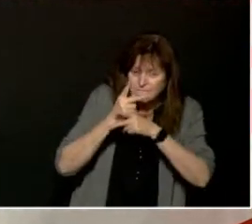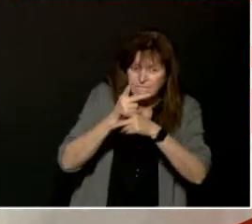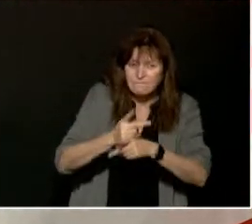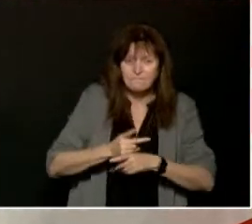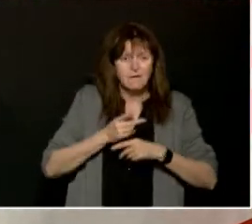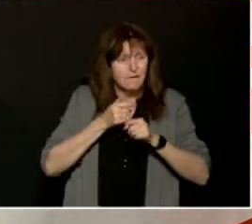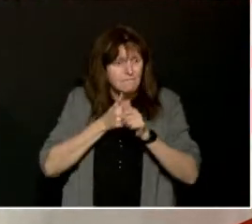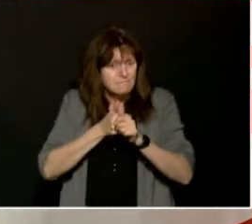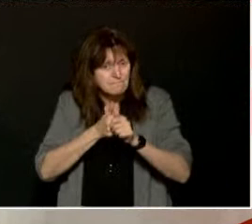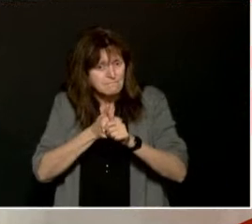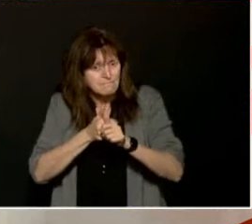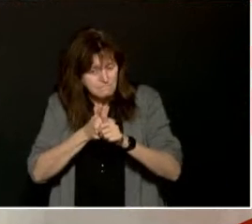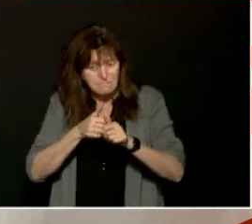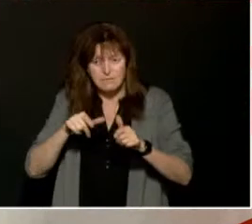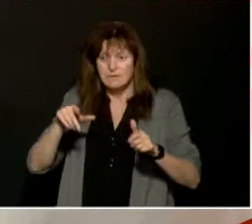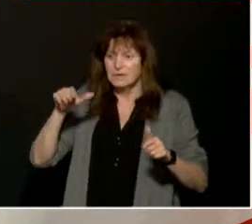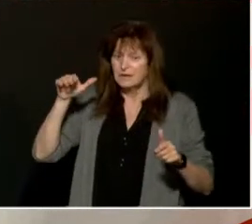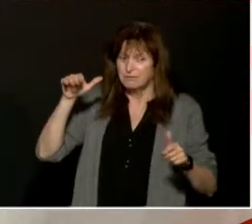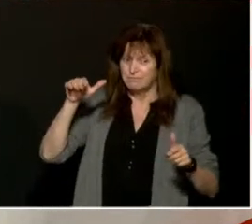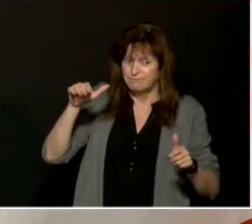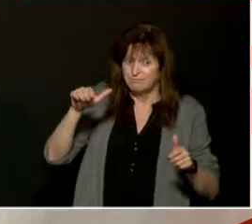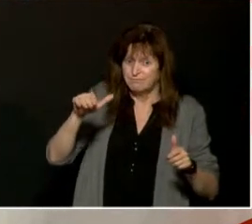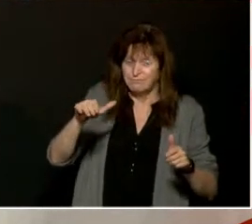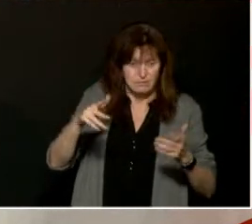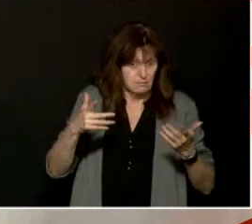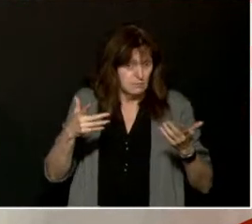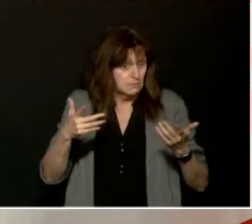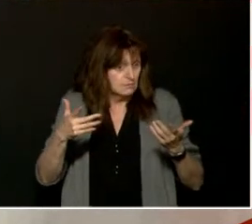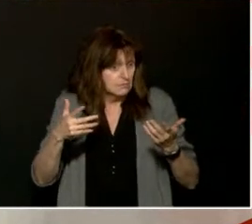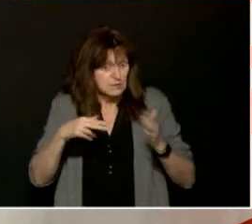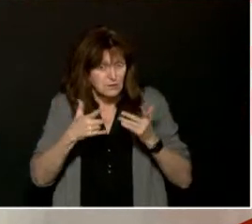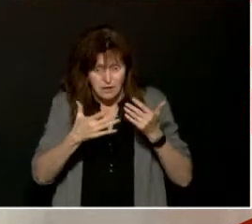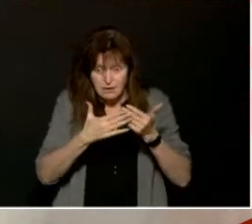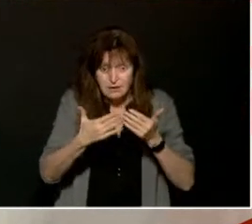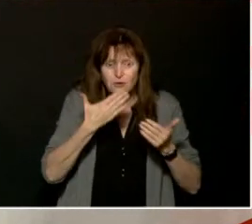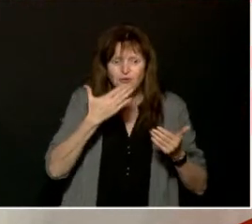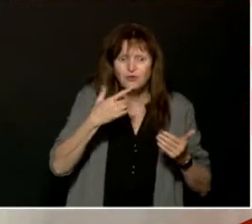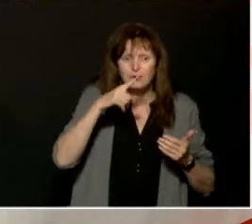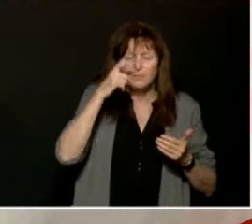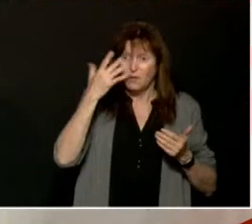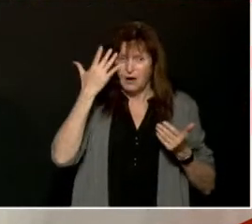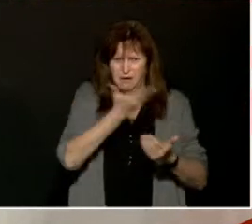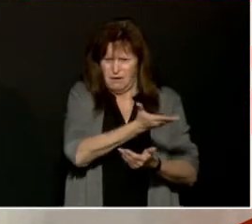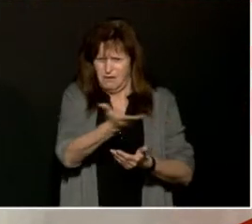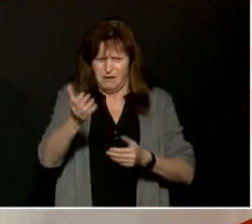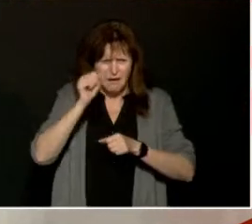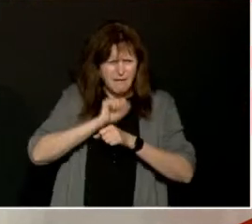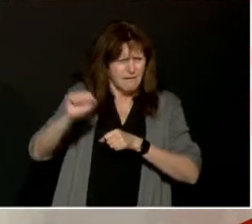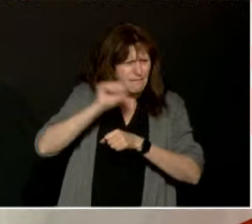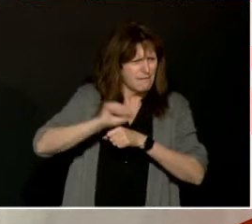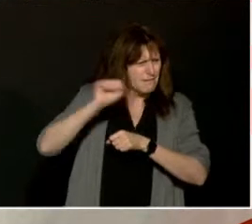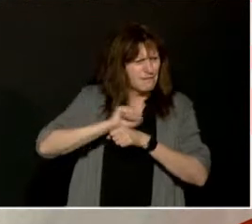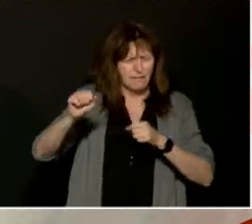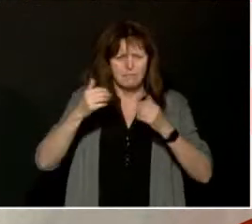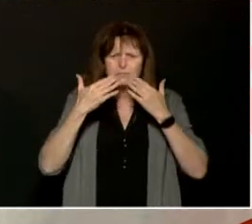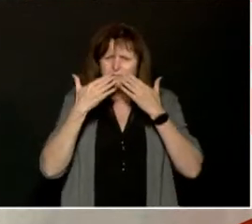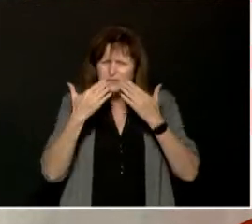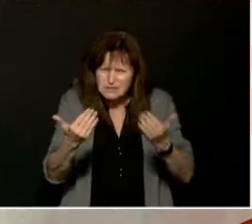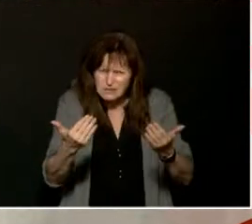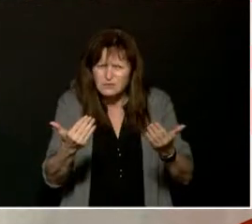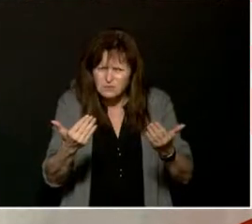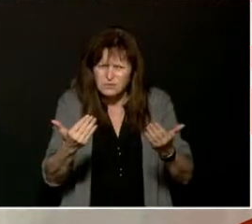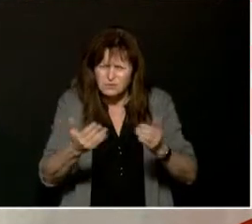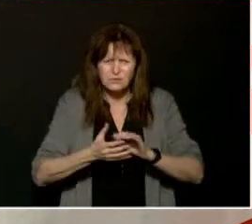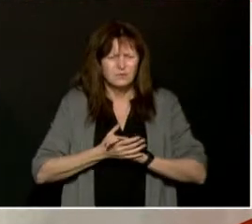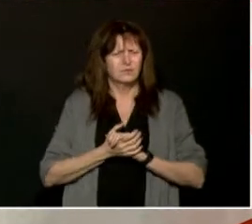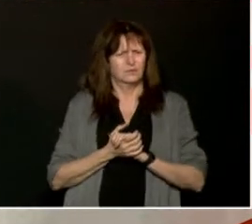gets us to a good summer. That's thanks to your work. You'll see in the data today that the numbers of cases and hospitalizations are